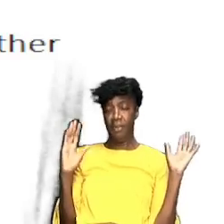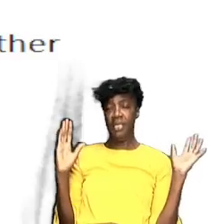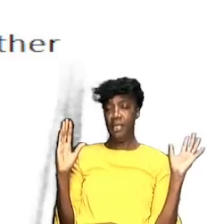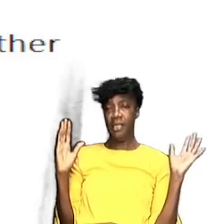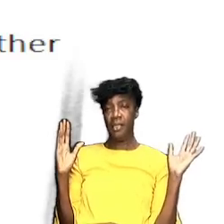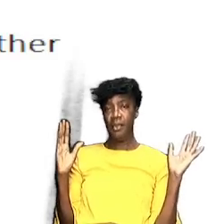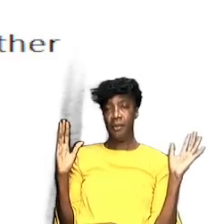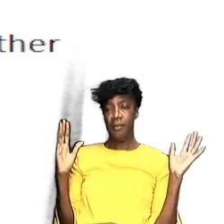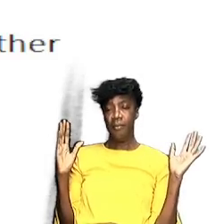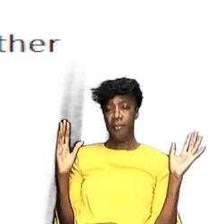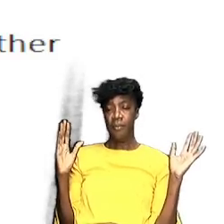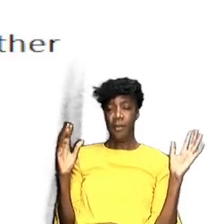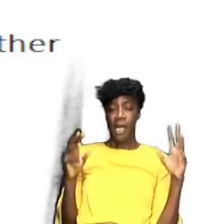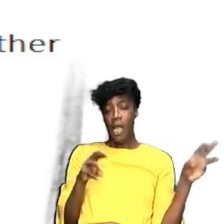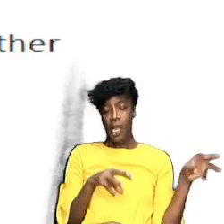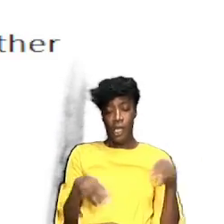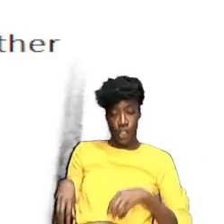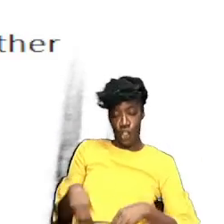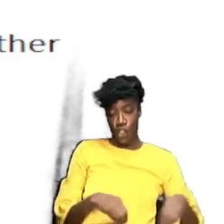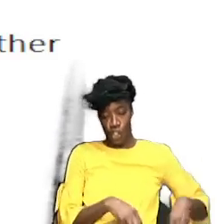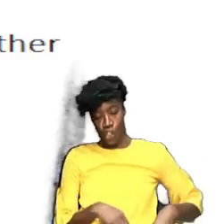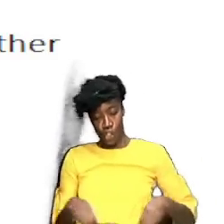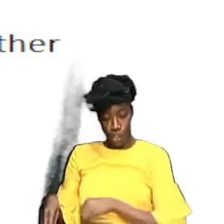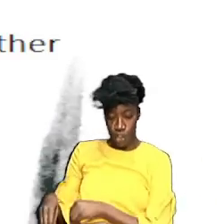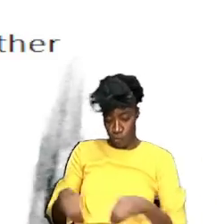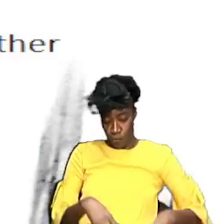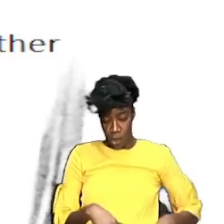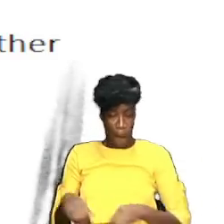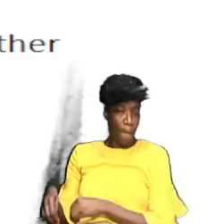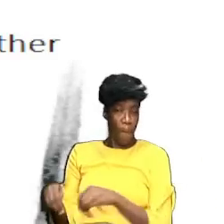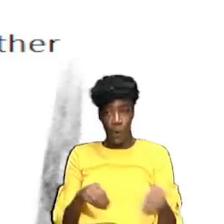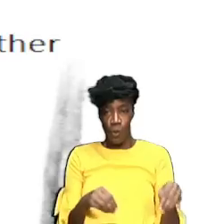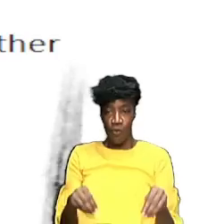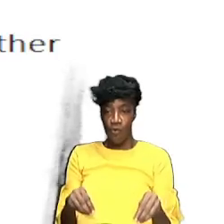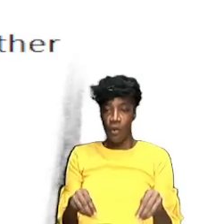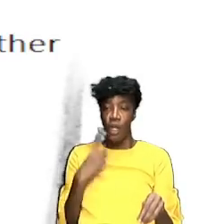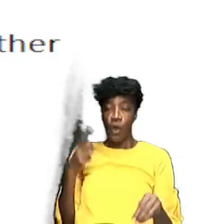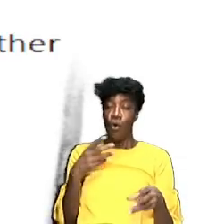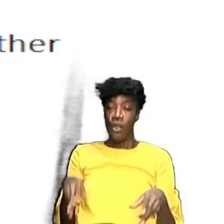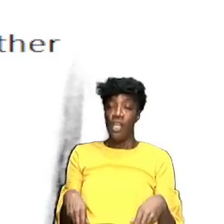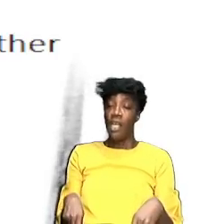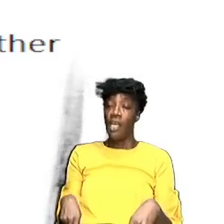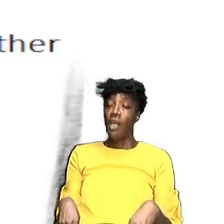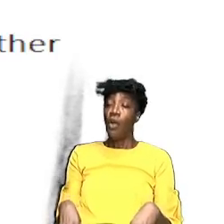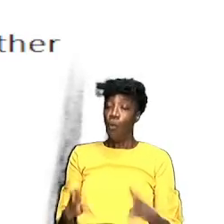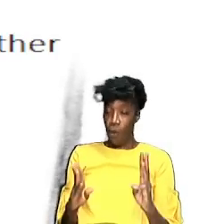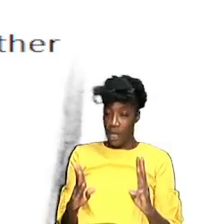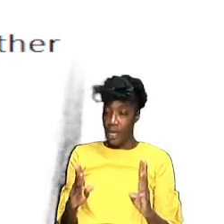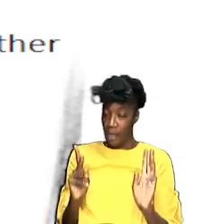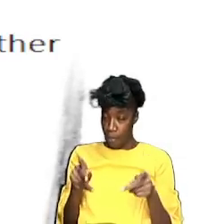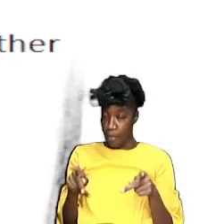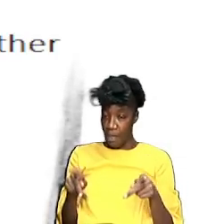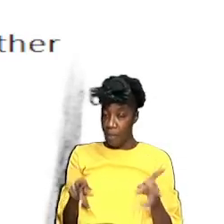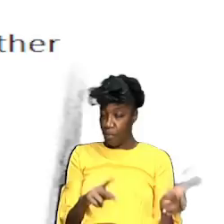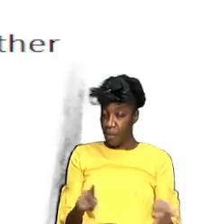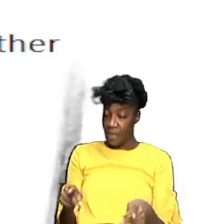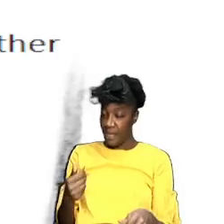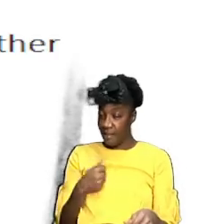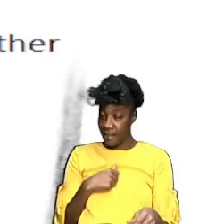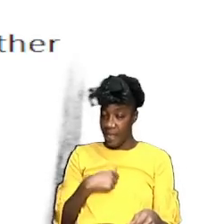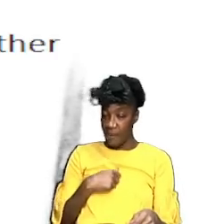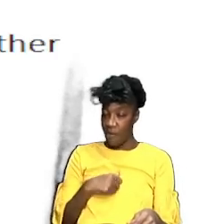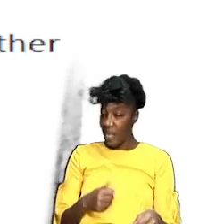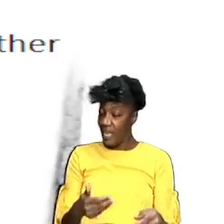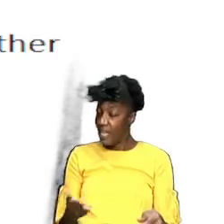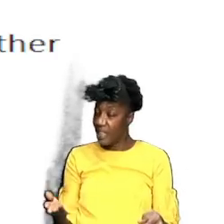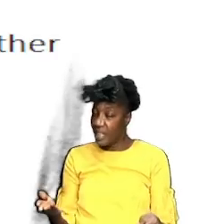to hamper movements. Amen. So the only way that people could have prepared themselves for any form of activity that they were